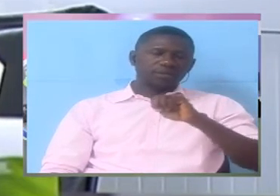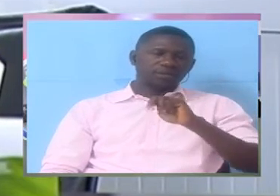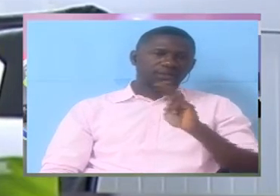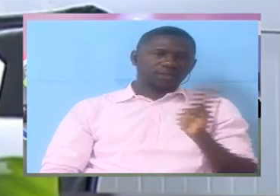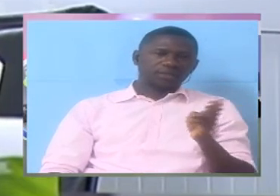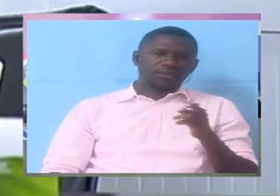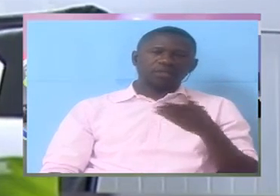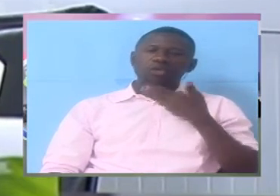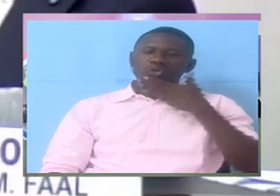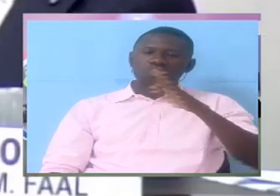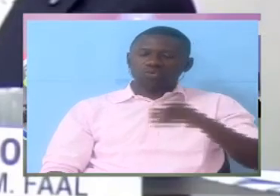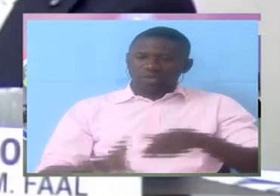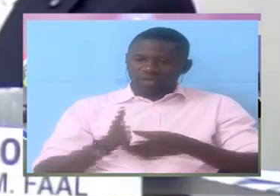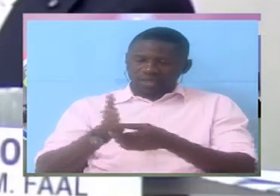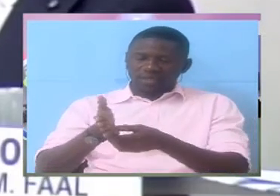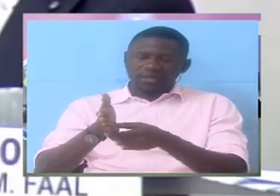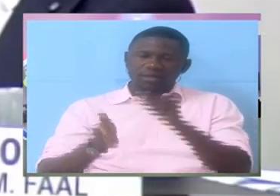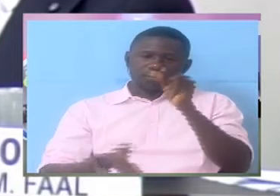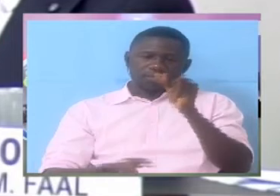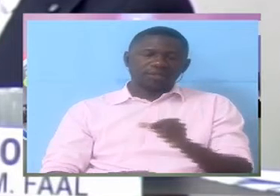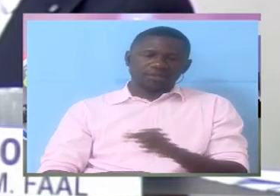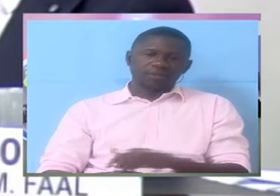you remember Bach Samba Diallo?